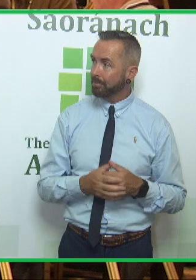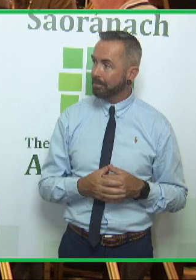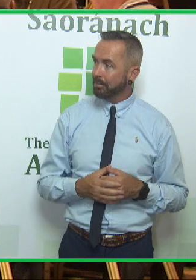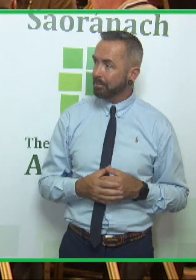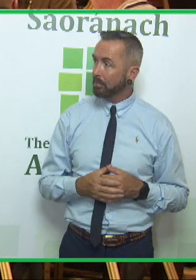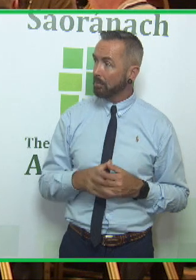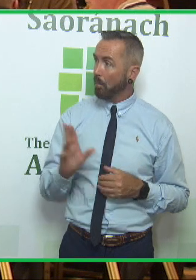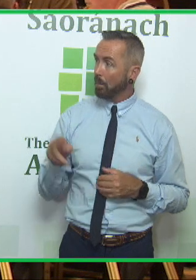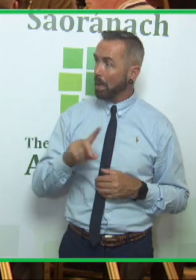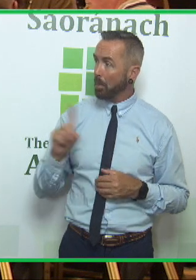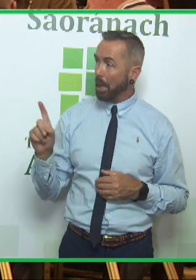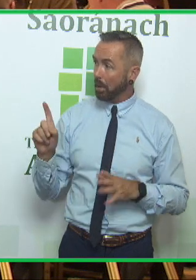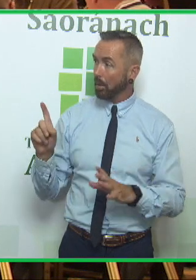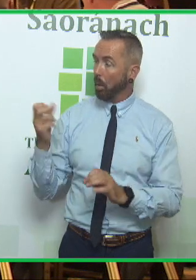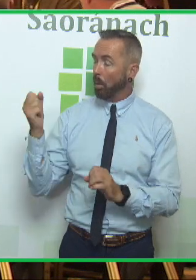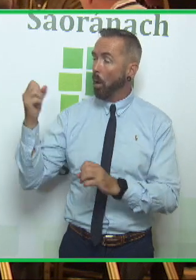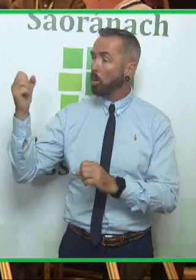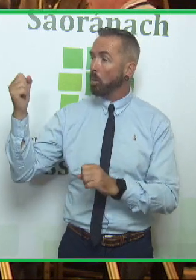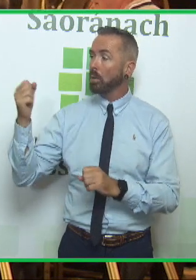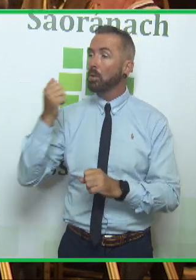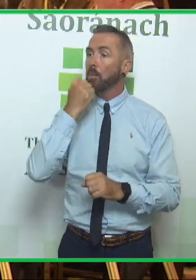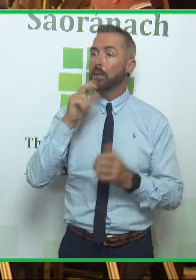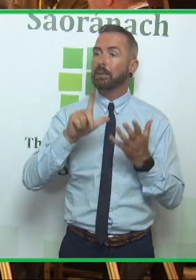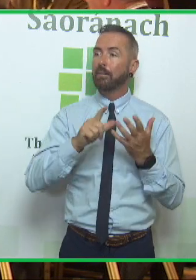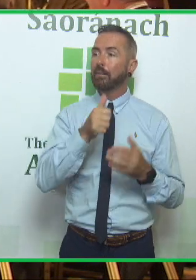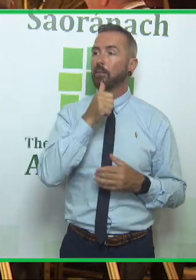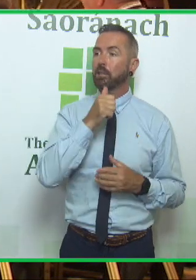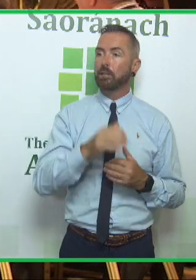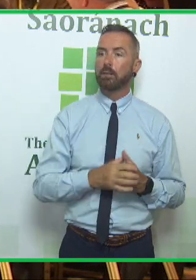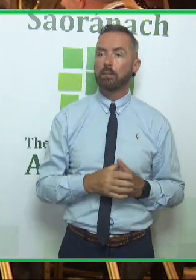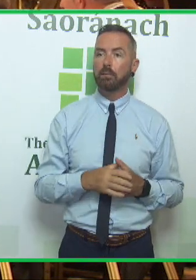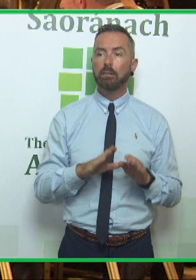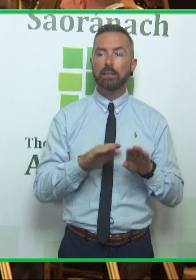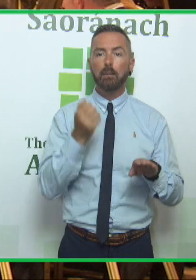I can come back to you if you like, if you're not ready. Yeah, no problem. Table number 7,